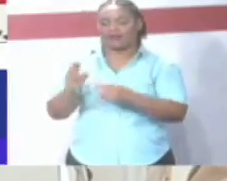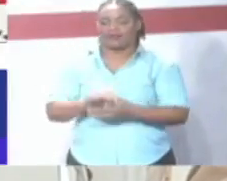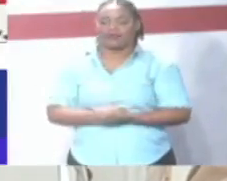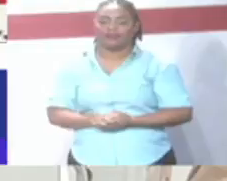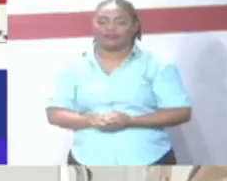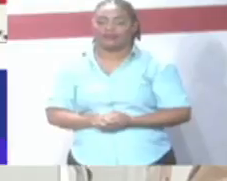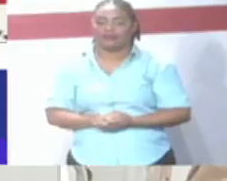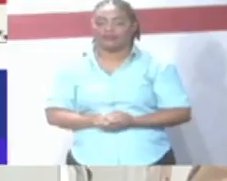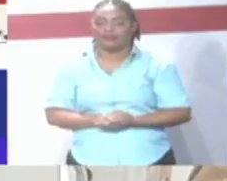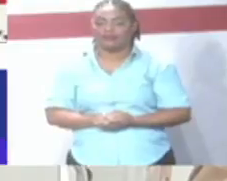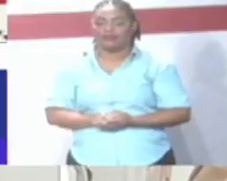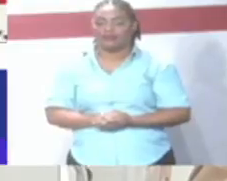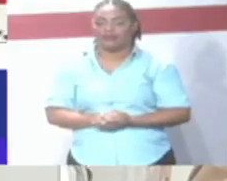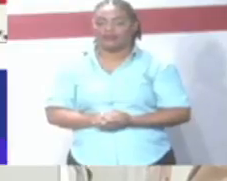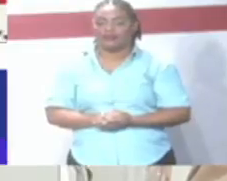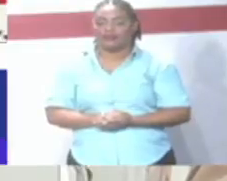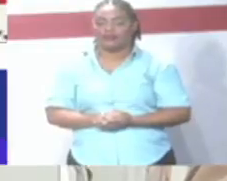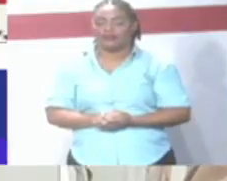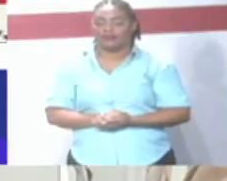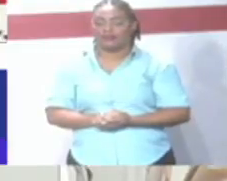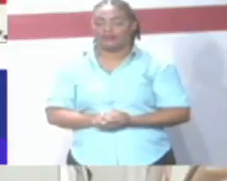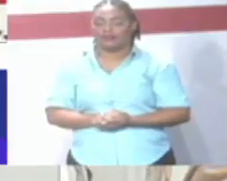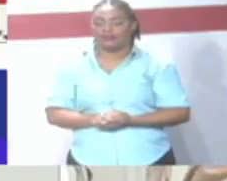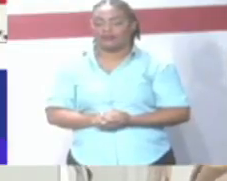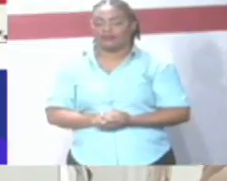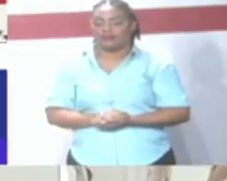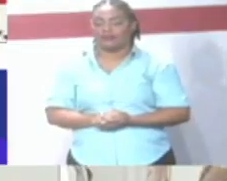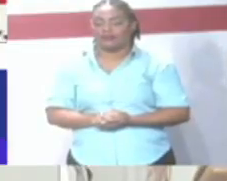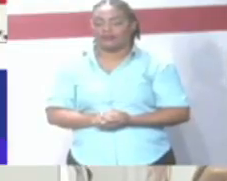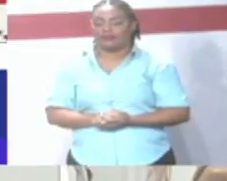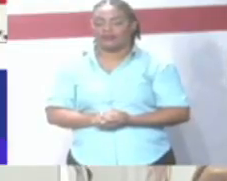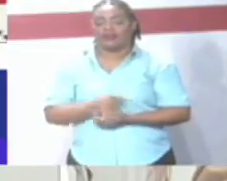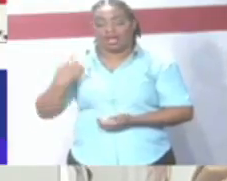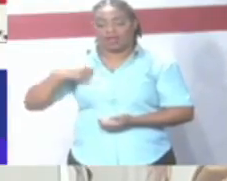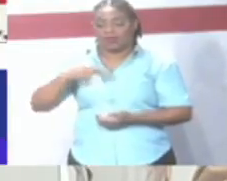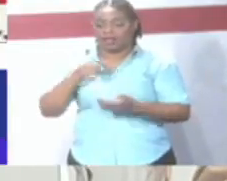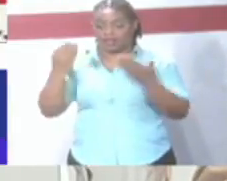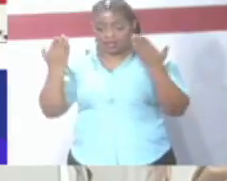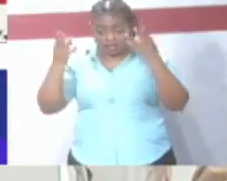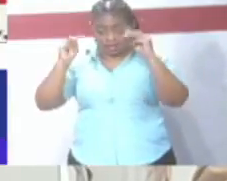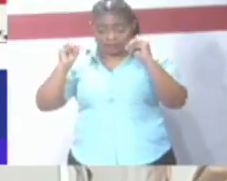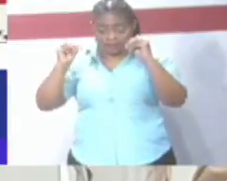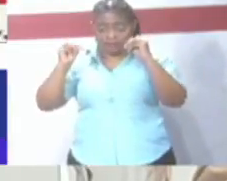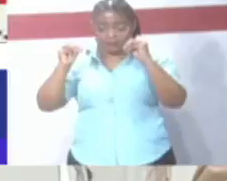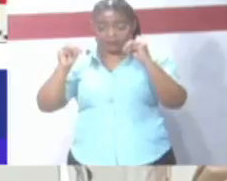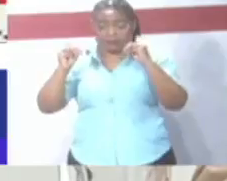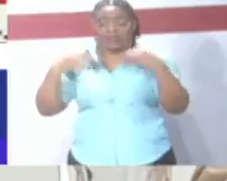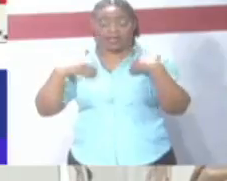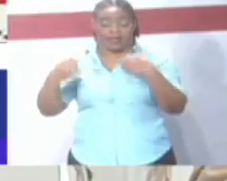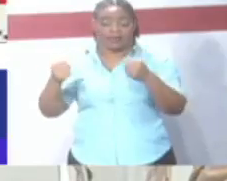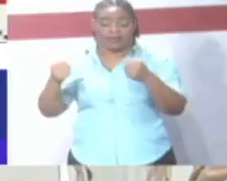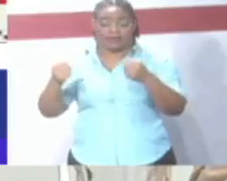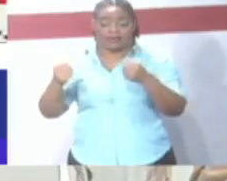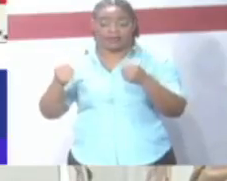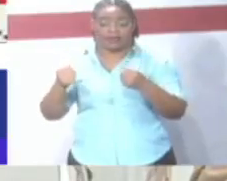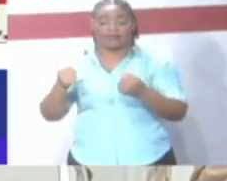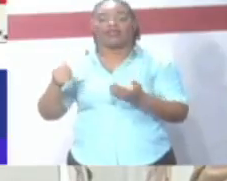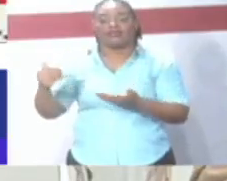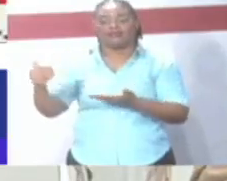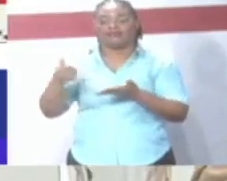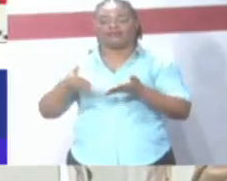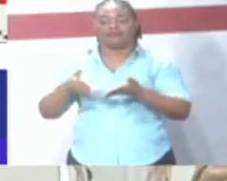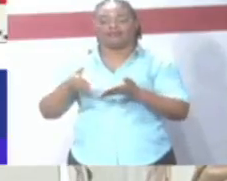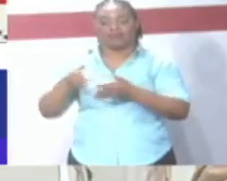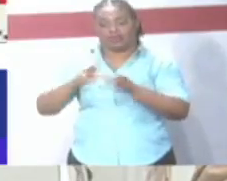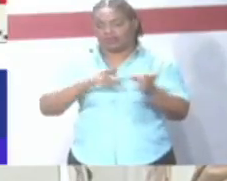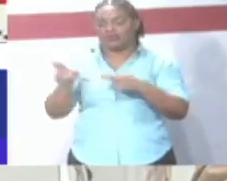heavy lifting at the back end with the data entry. And that is why we are calling some persons to verify data which